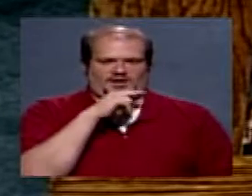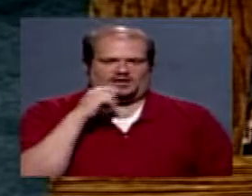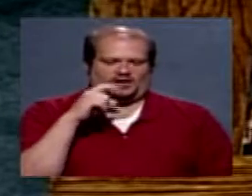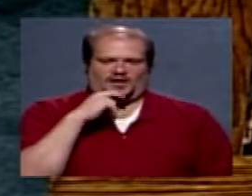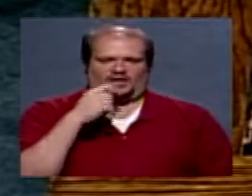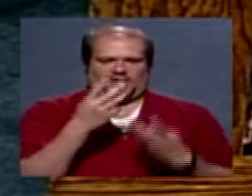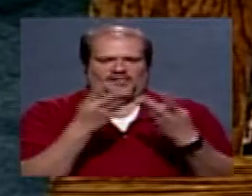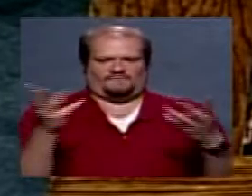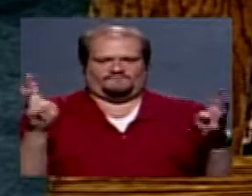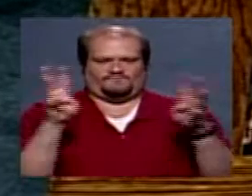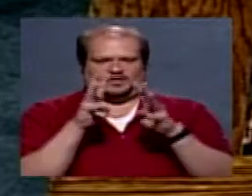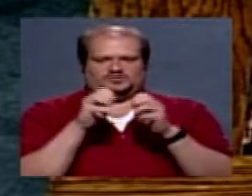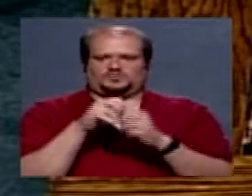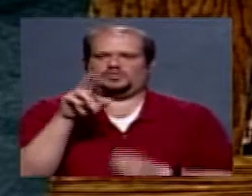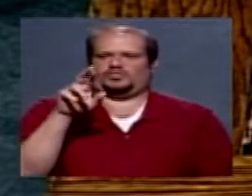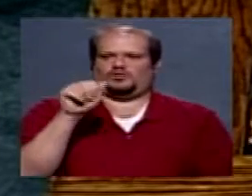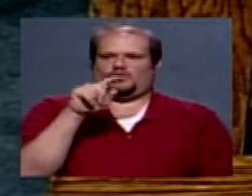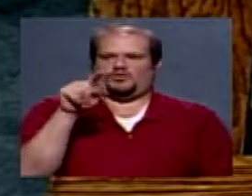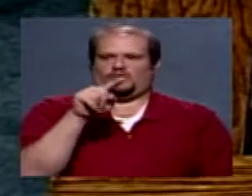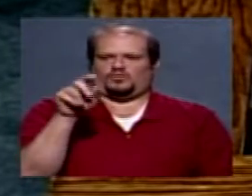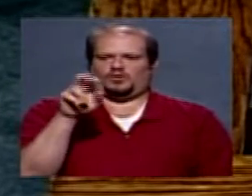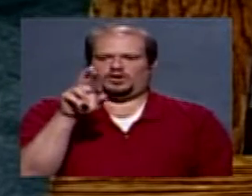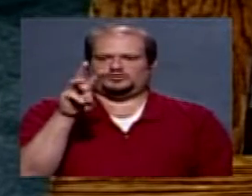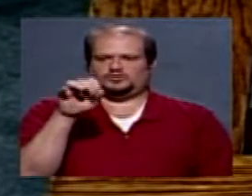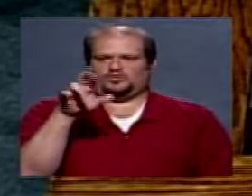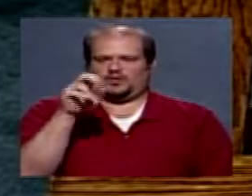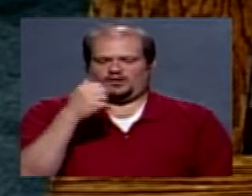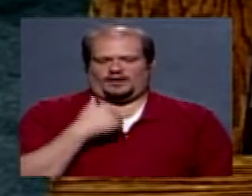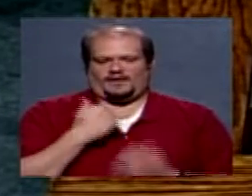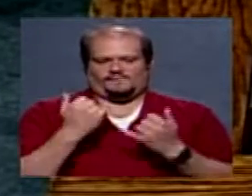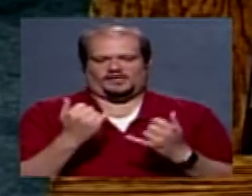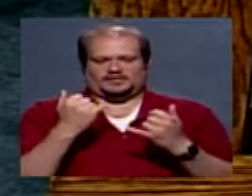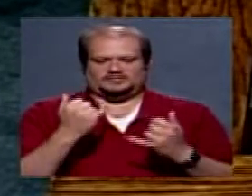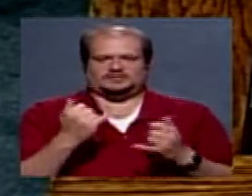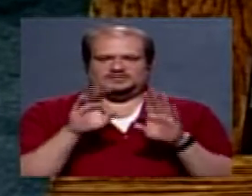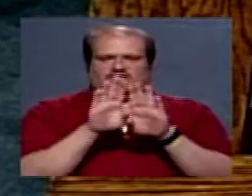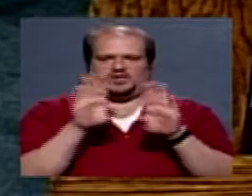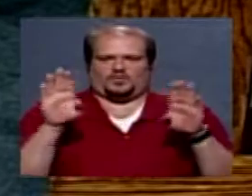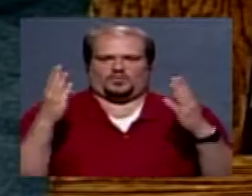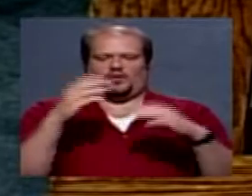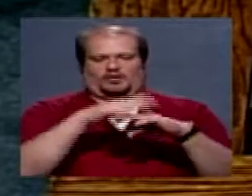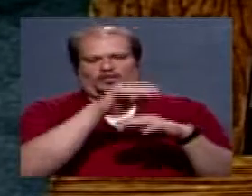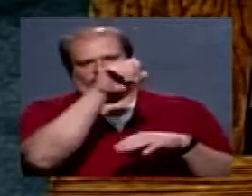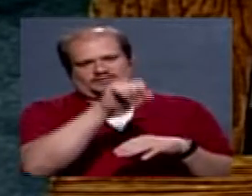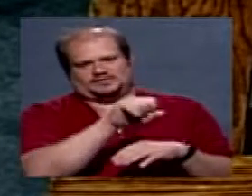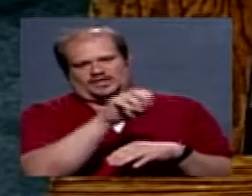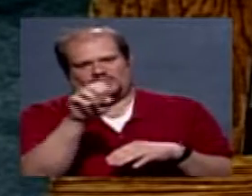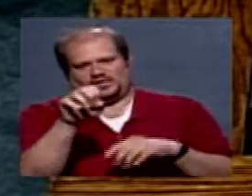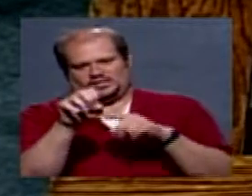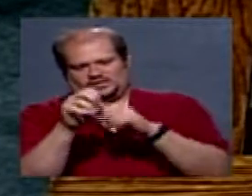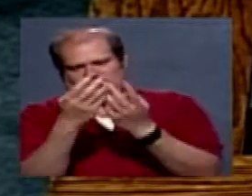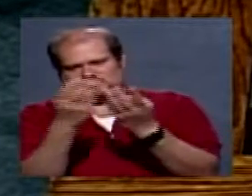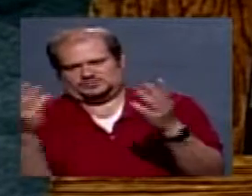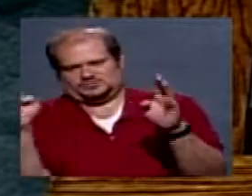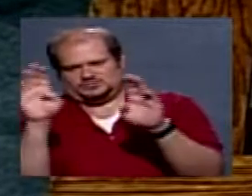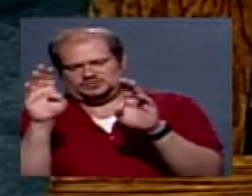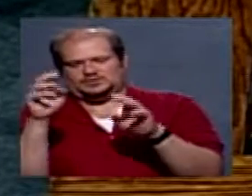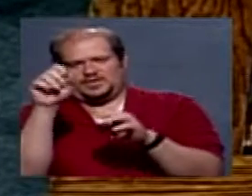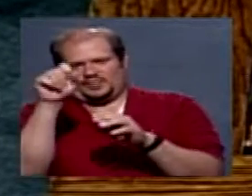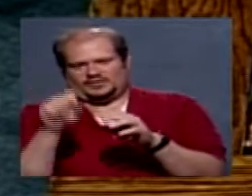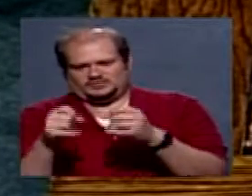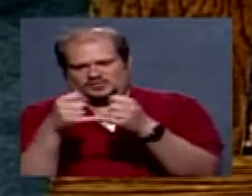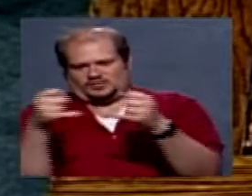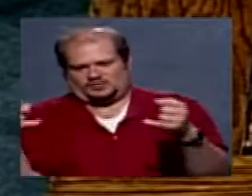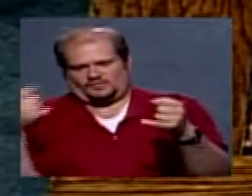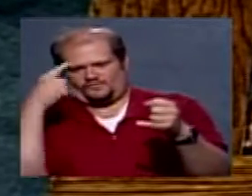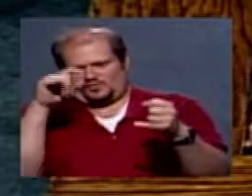security fences with razor wire. There is an existing masonry wall around the southeast and southern boundary of